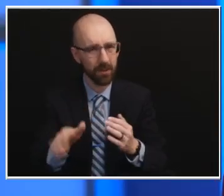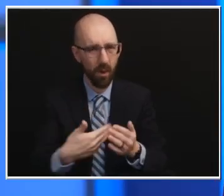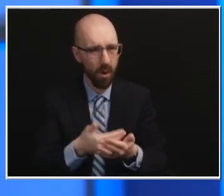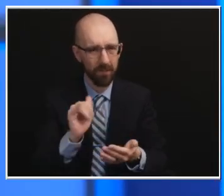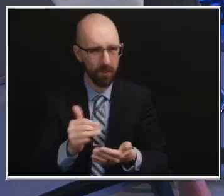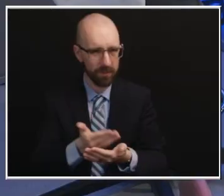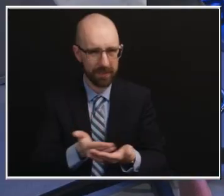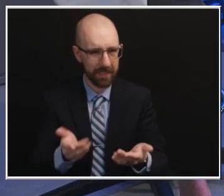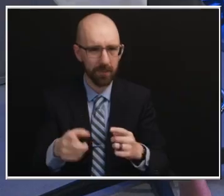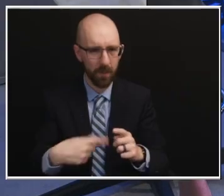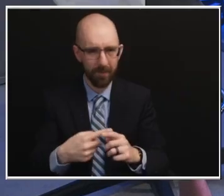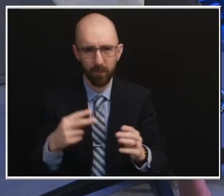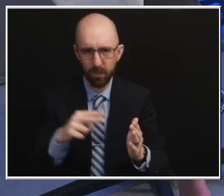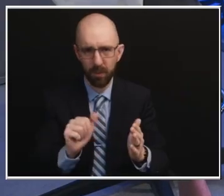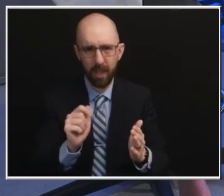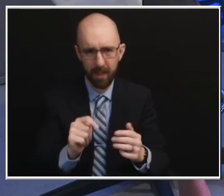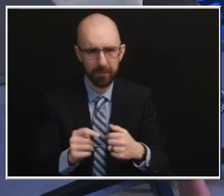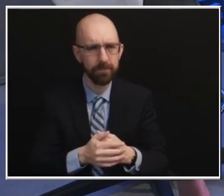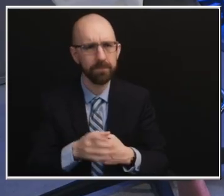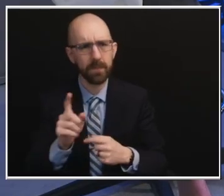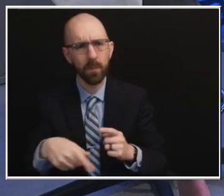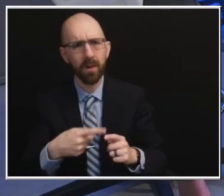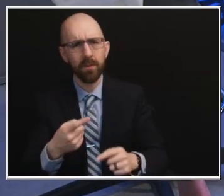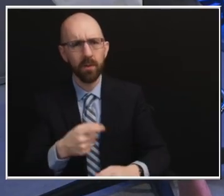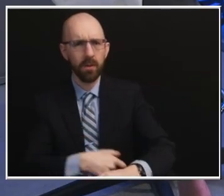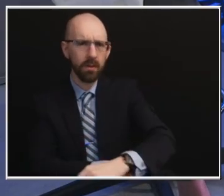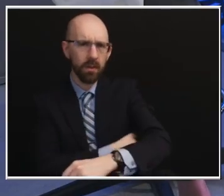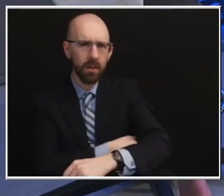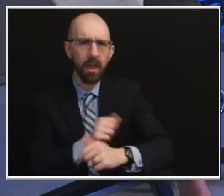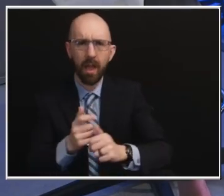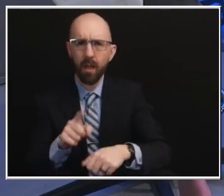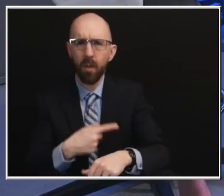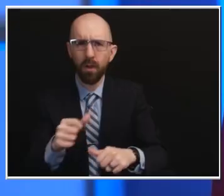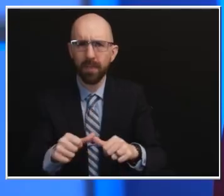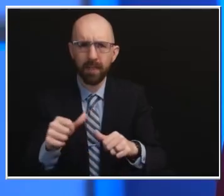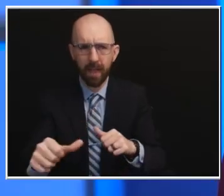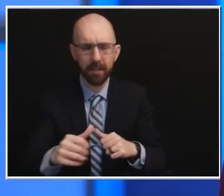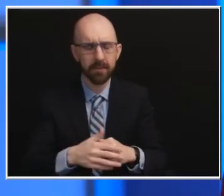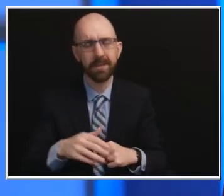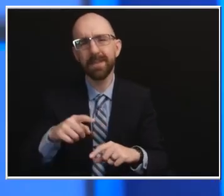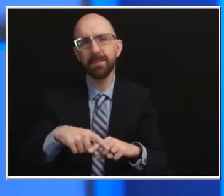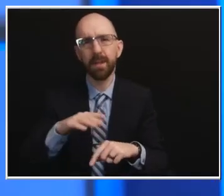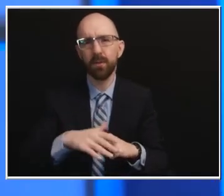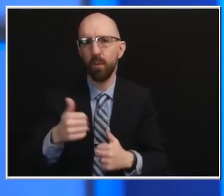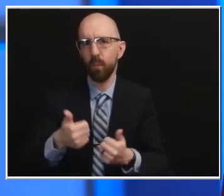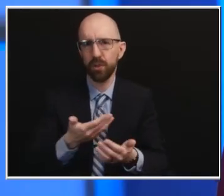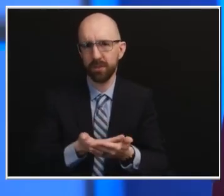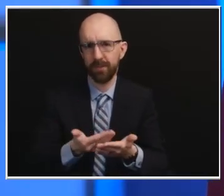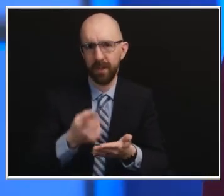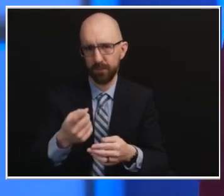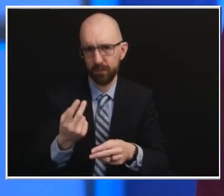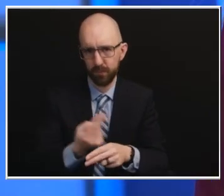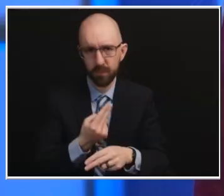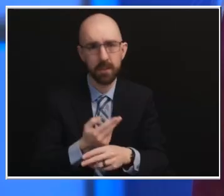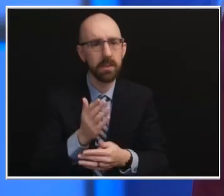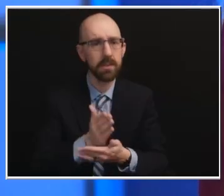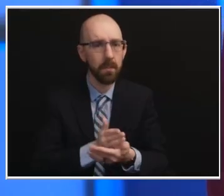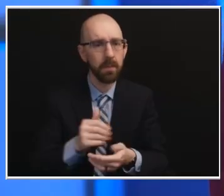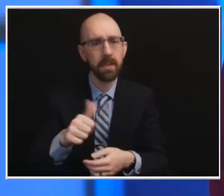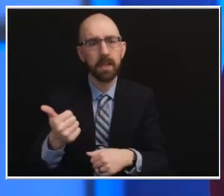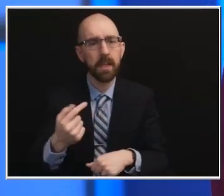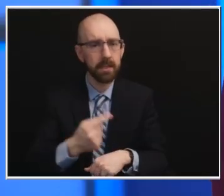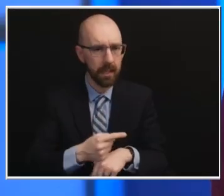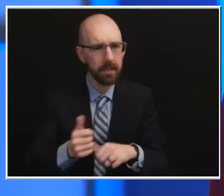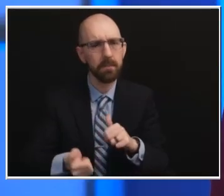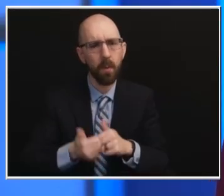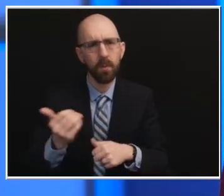at it. When you put these on, how long do they last? Depends on which device you're using. Some are 10 days, most are